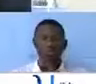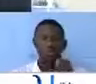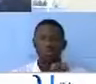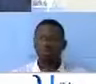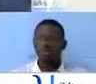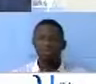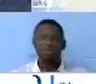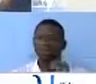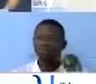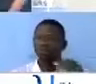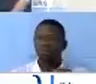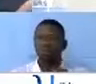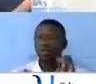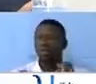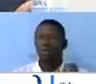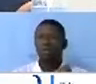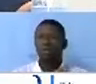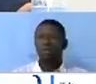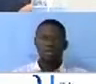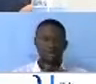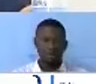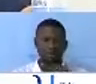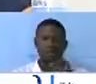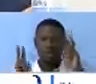deserve to be here, and he accepted.